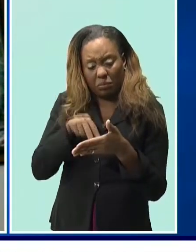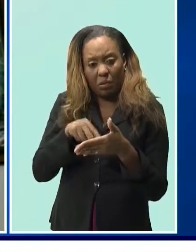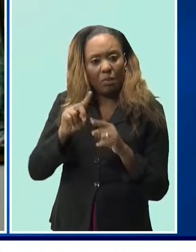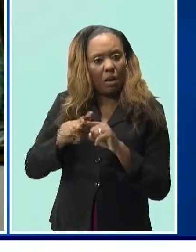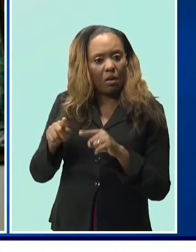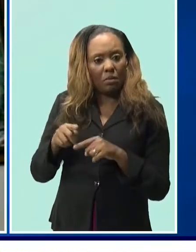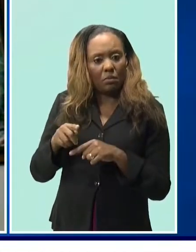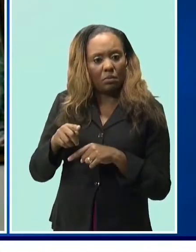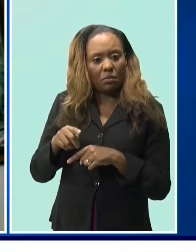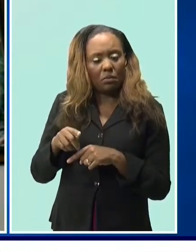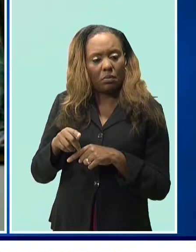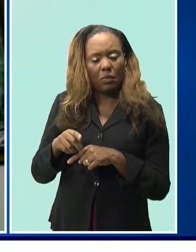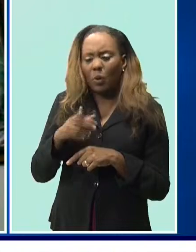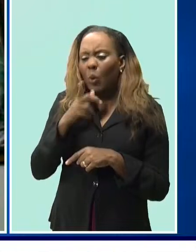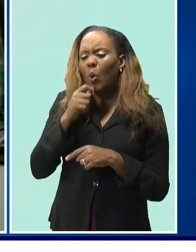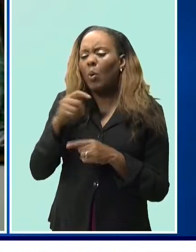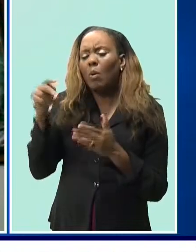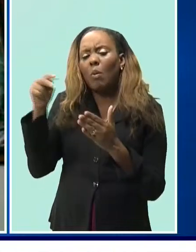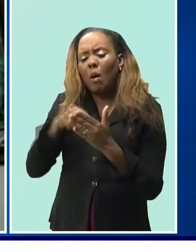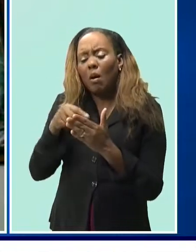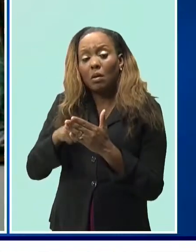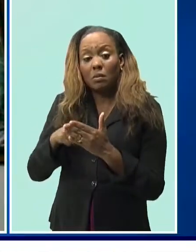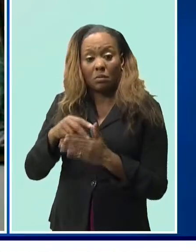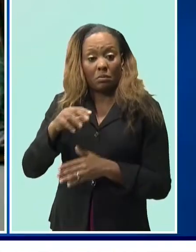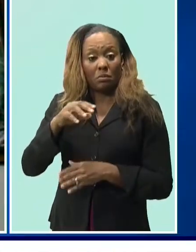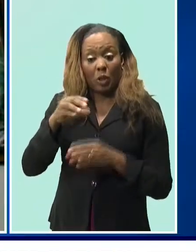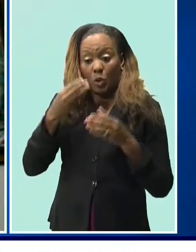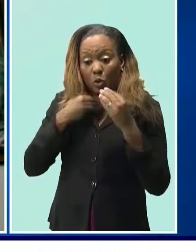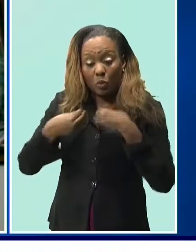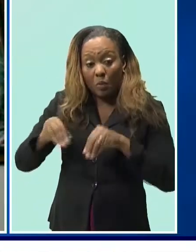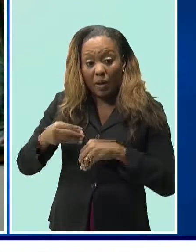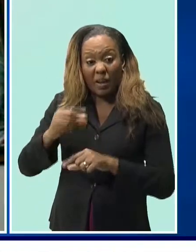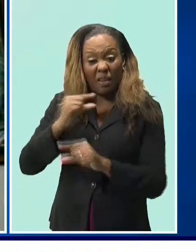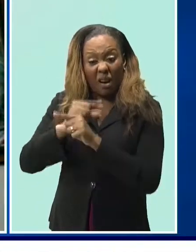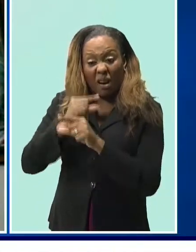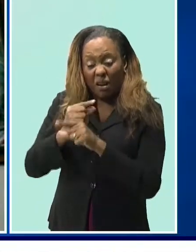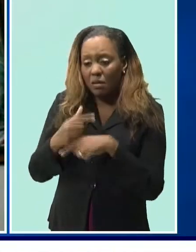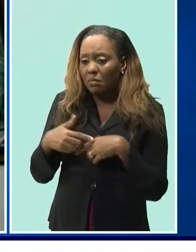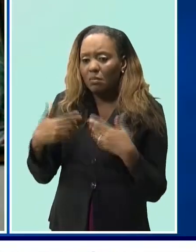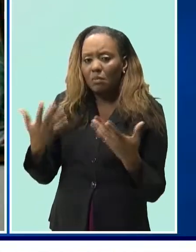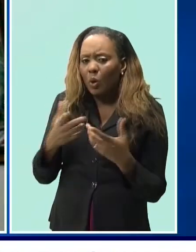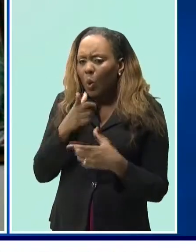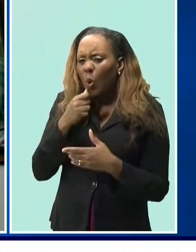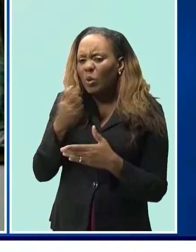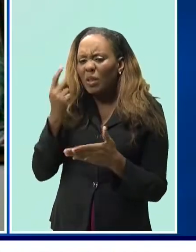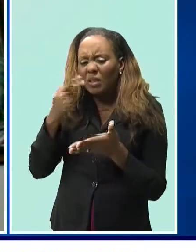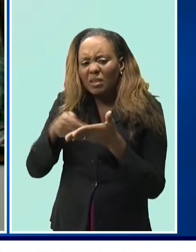supermarket security guard will be tasked with doing that? What exactly is the policing going to look like?